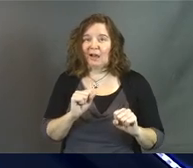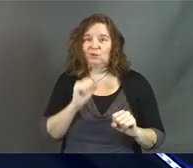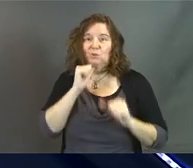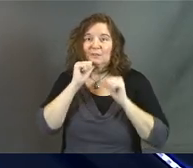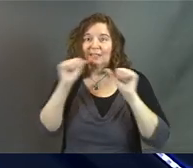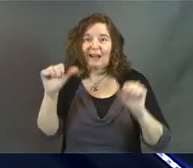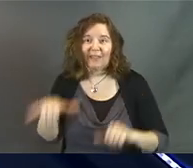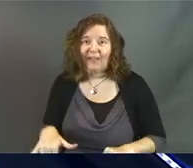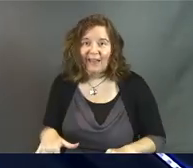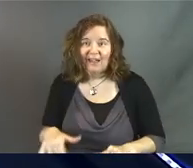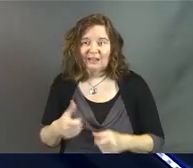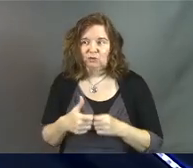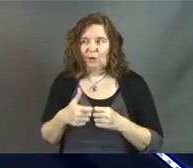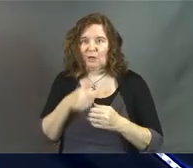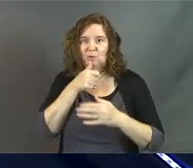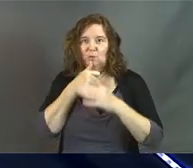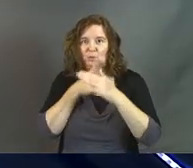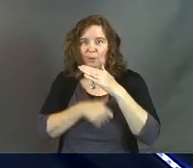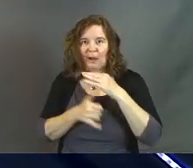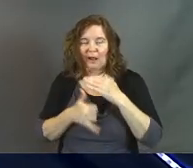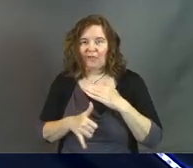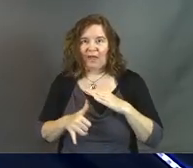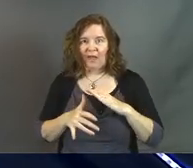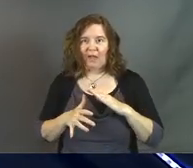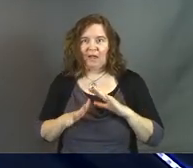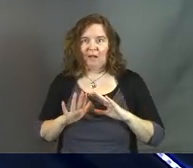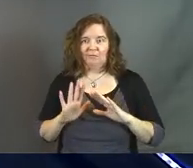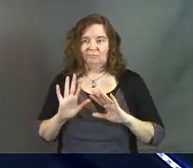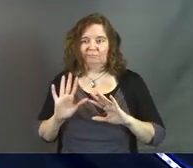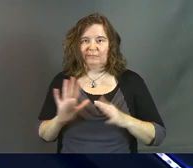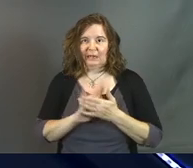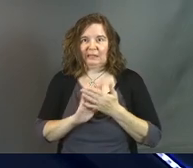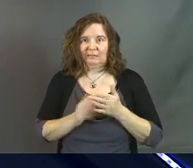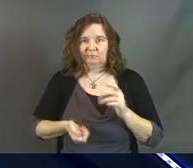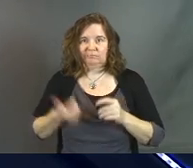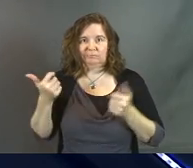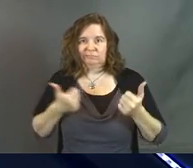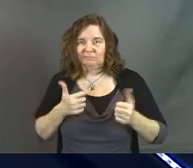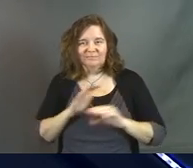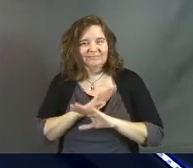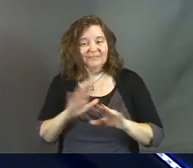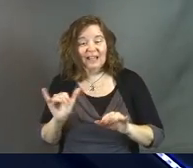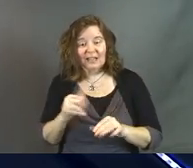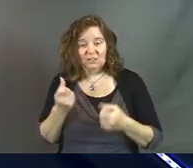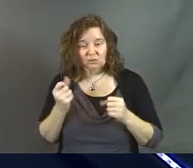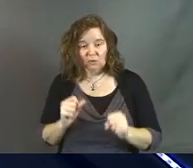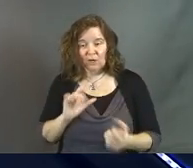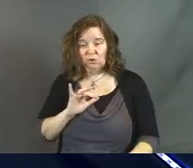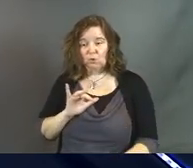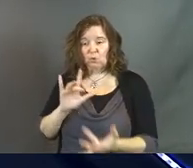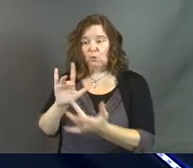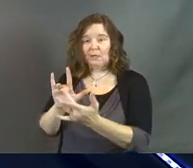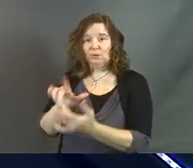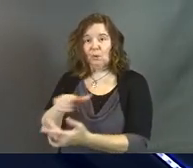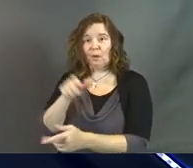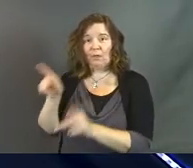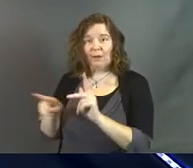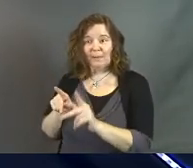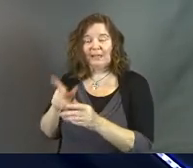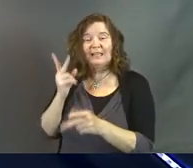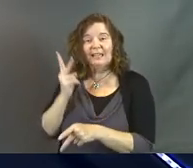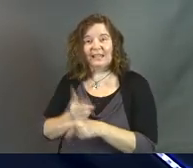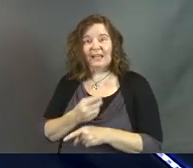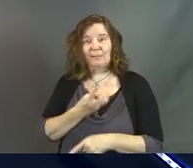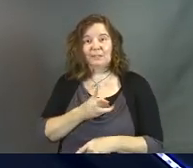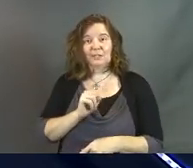that. He did not try to cleanse it out of himself in any way. Even as he tried to reach across racial lines, he